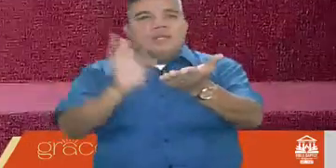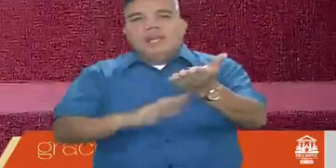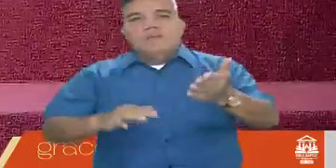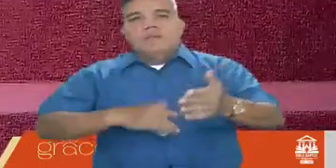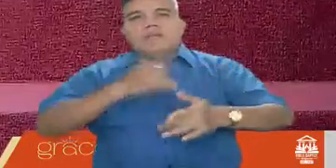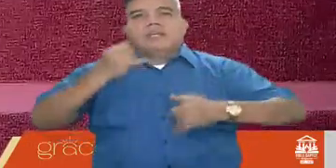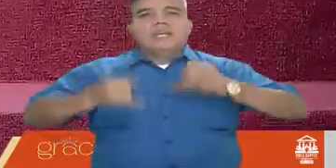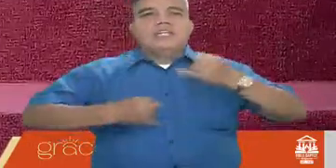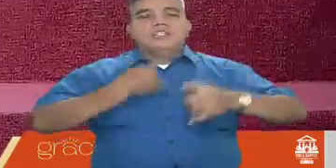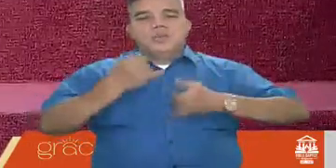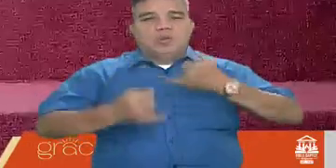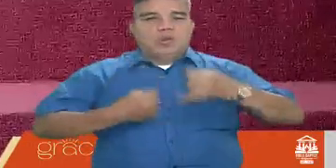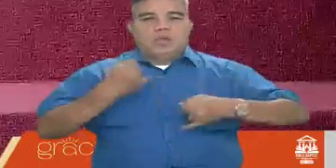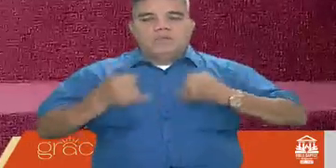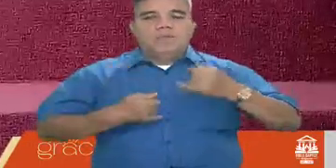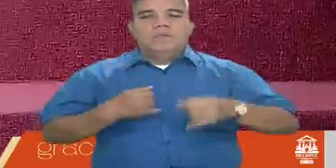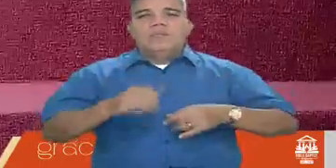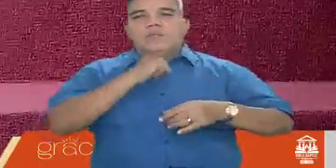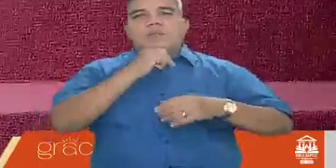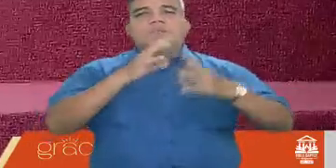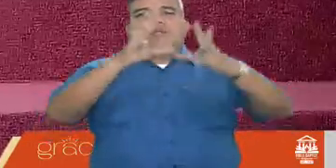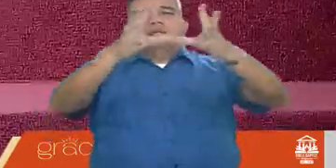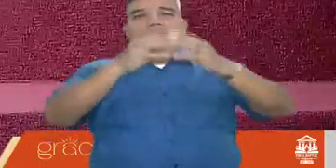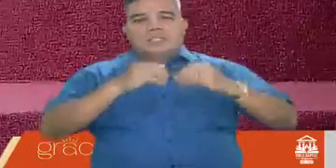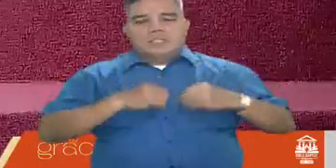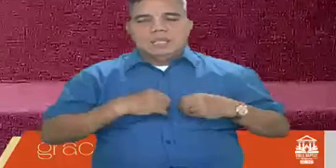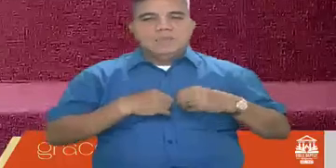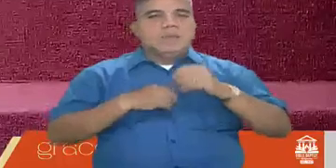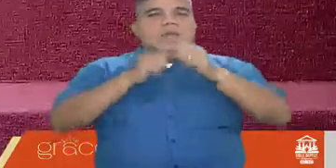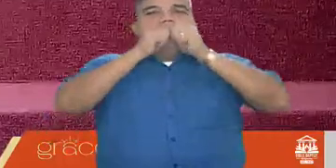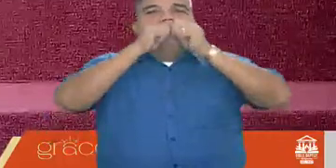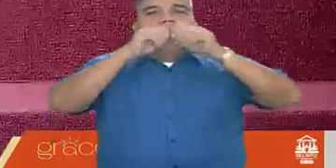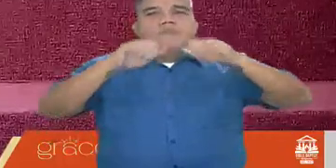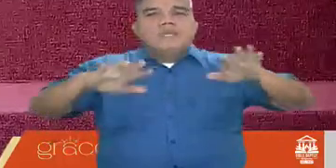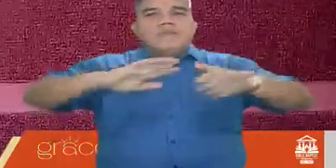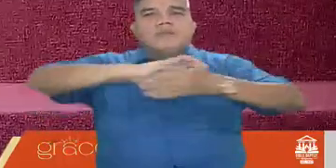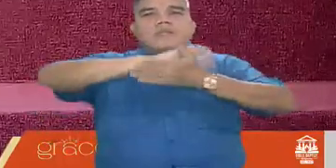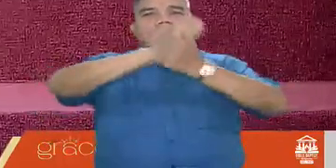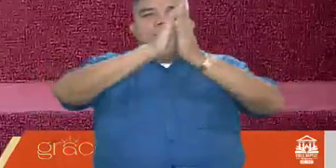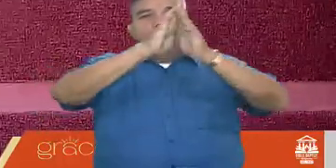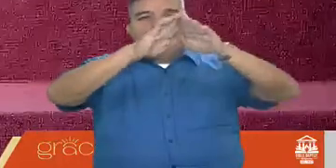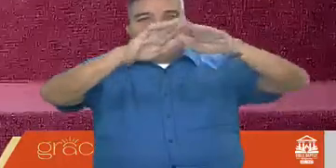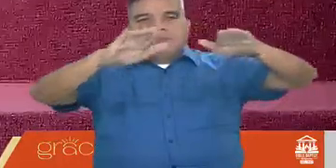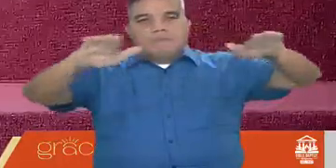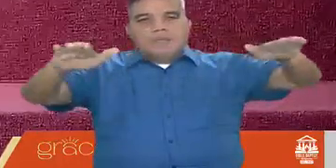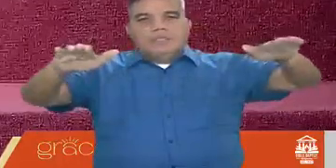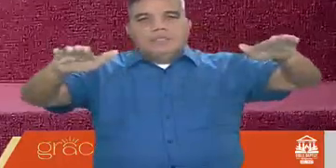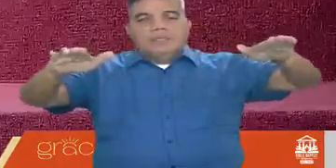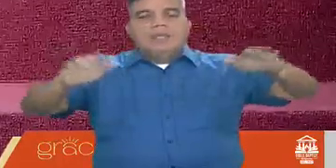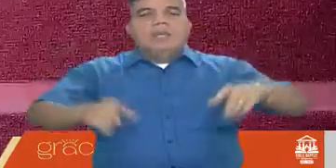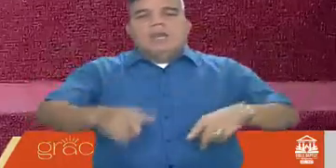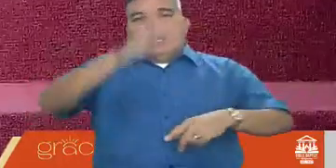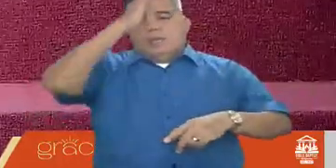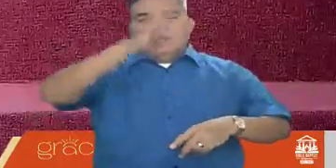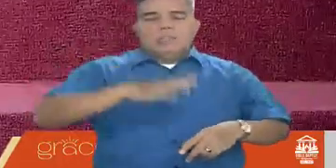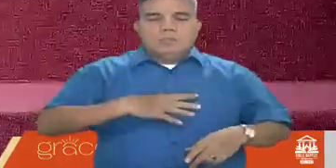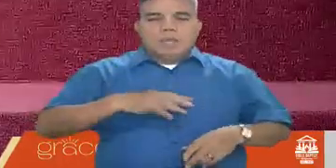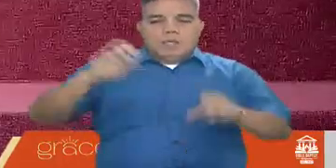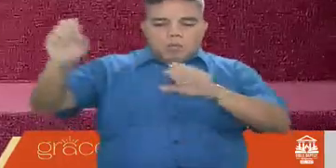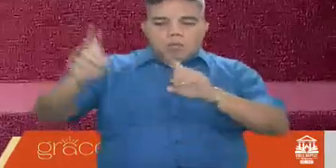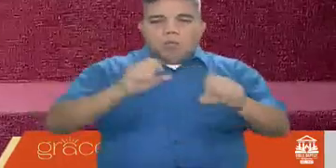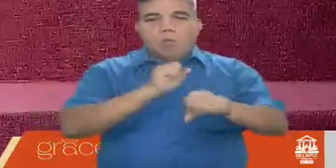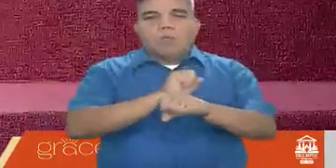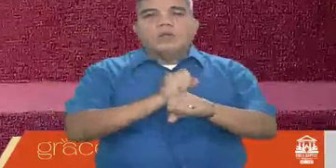never enjoy and we will never receive the benefits of peace. So a gracious man works to